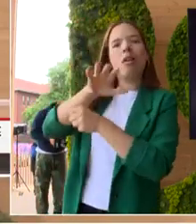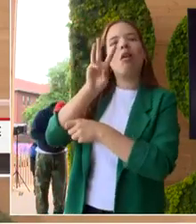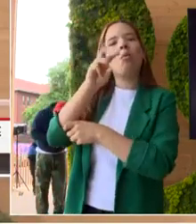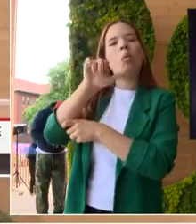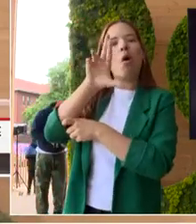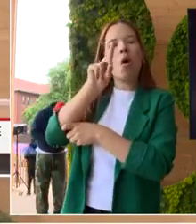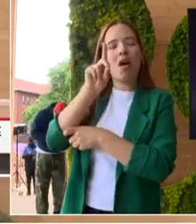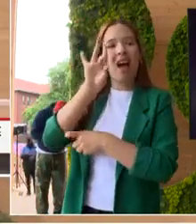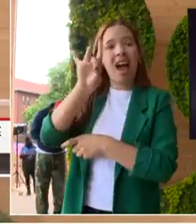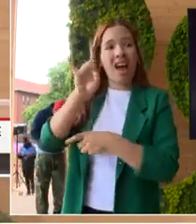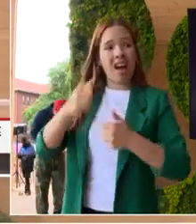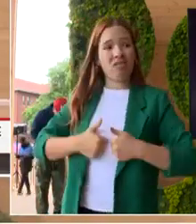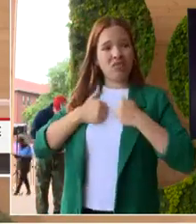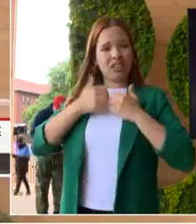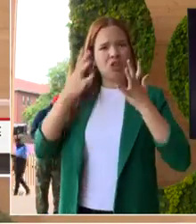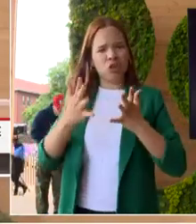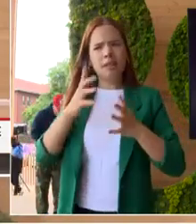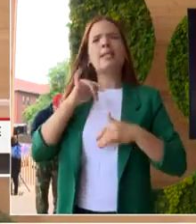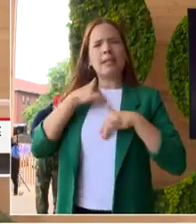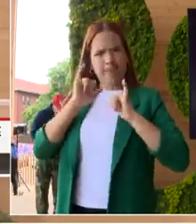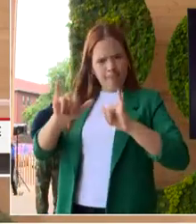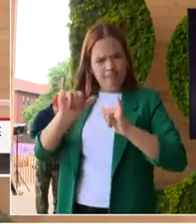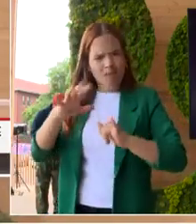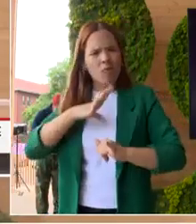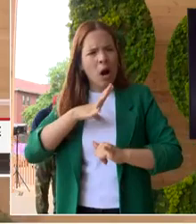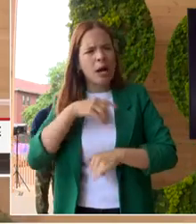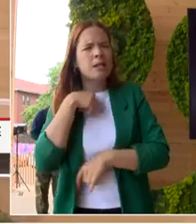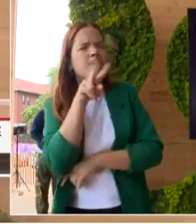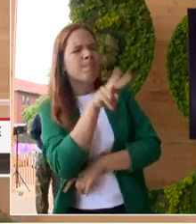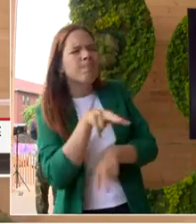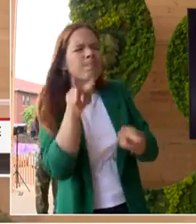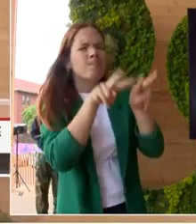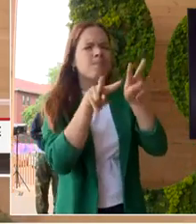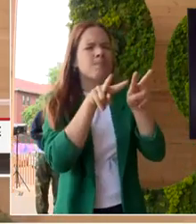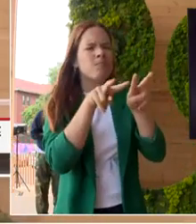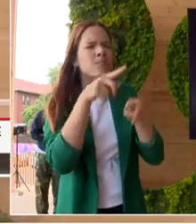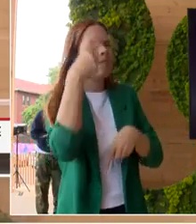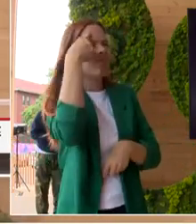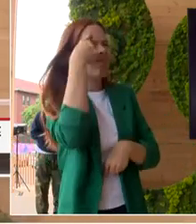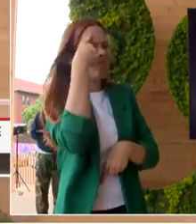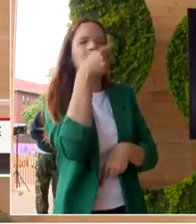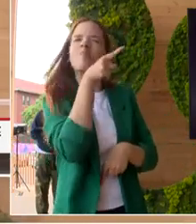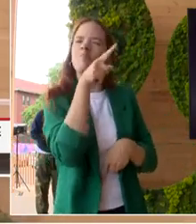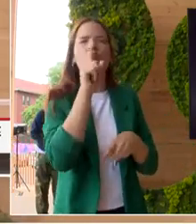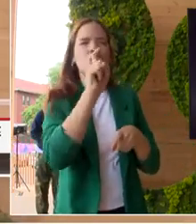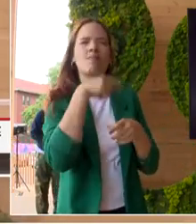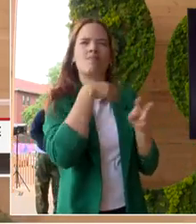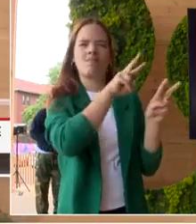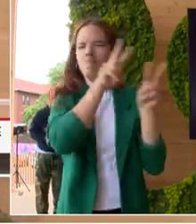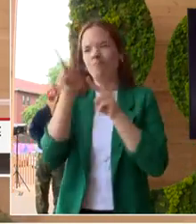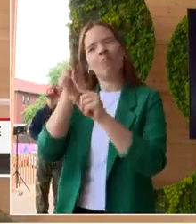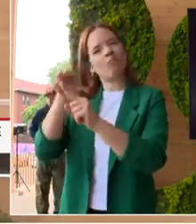look around, I see new Ward 8 homeowners right here at St. Elizabeth.